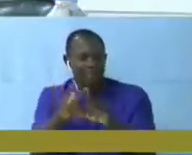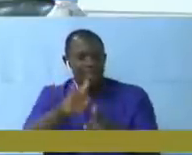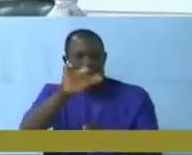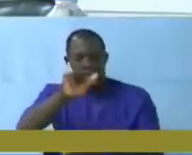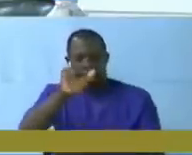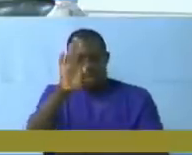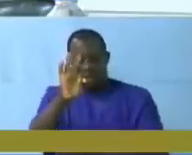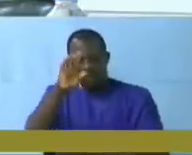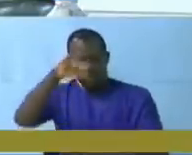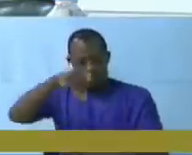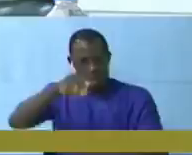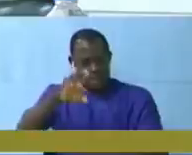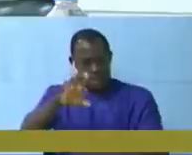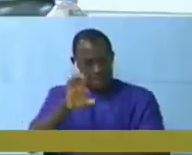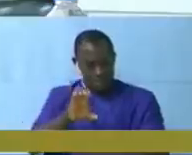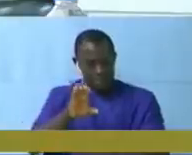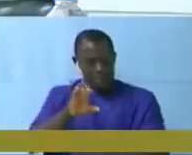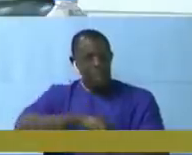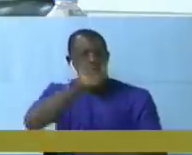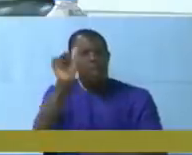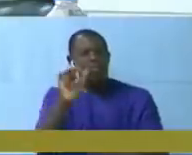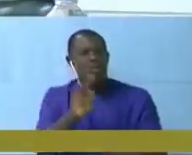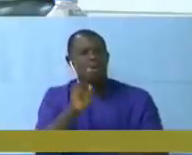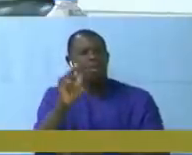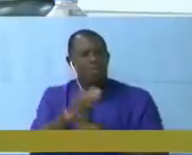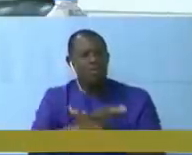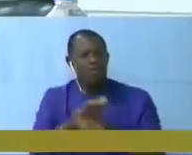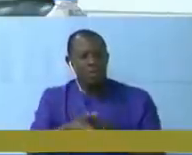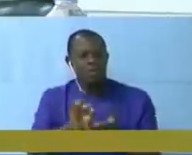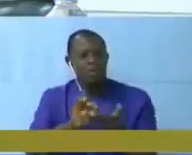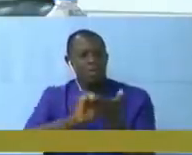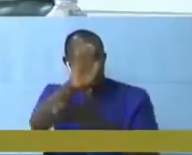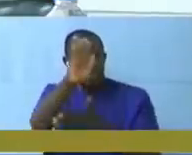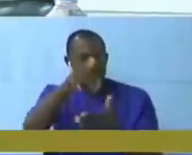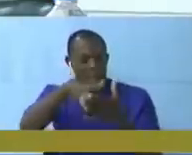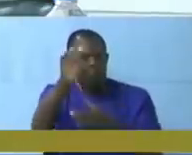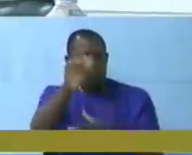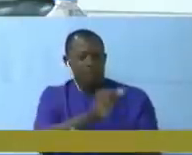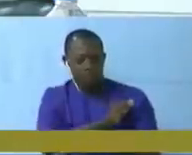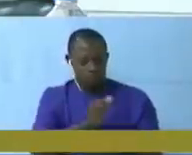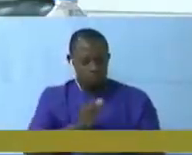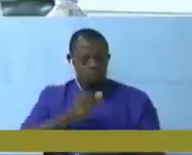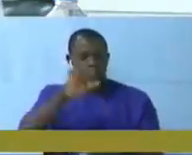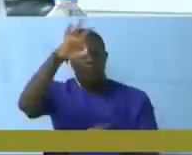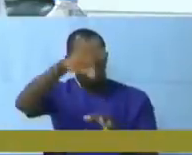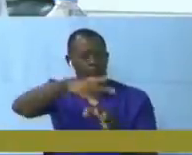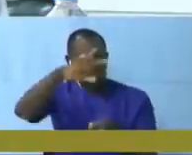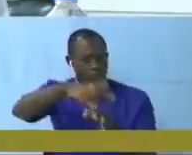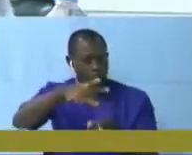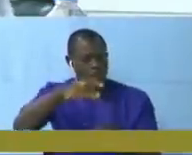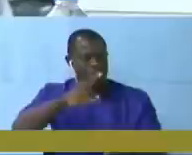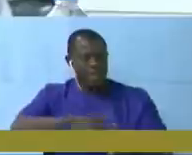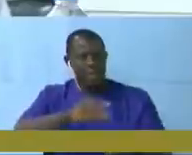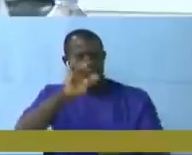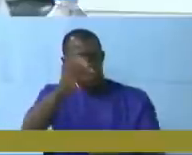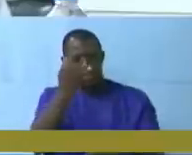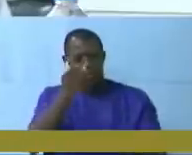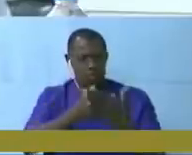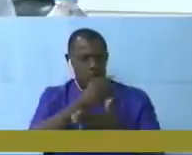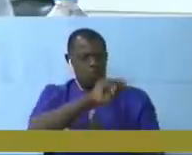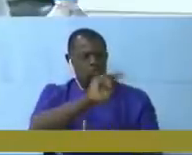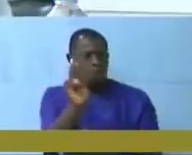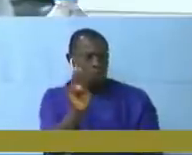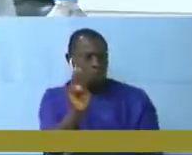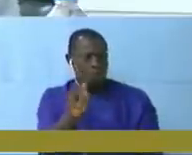sent out for us to vote in the referendum. The preamble, you